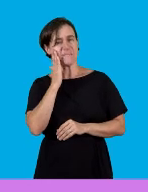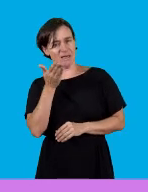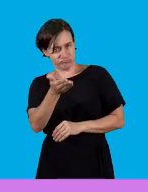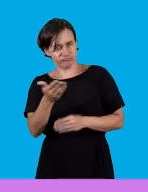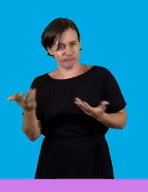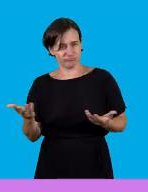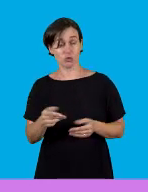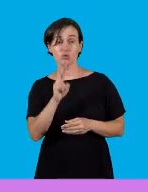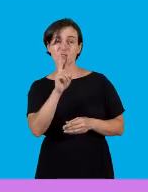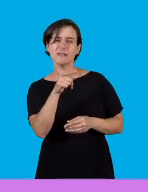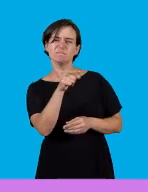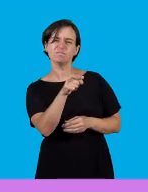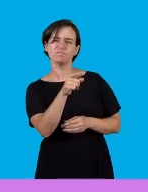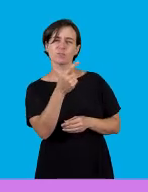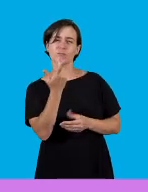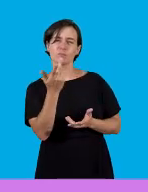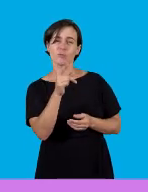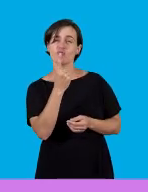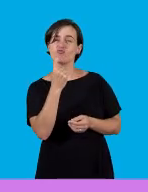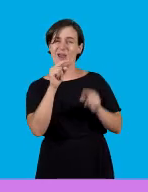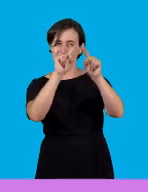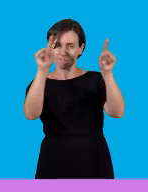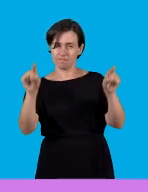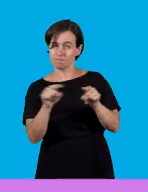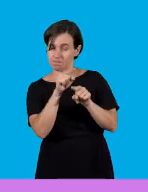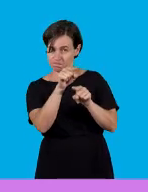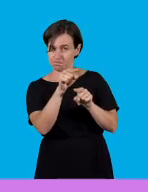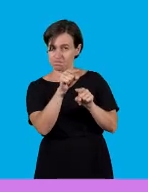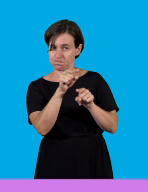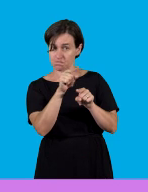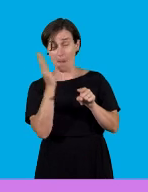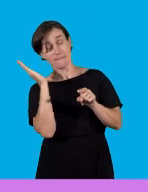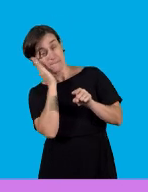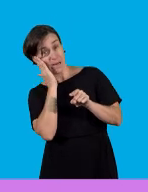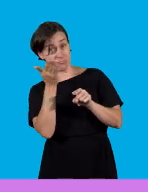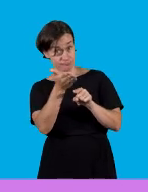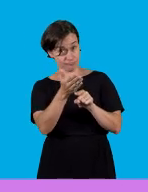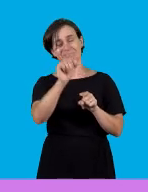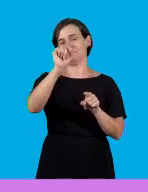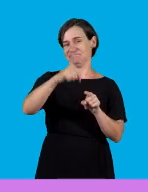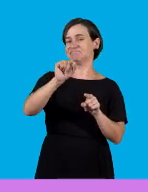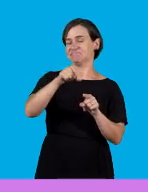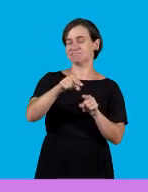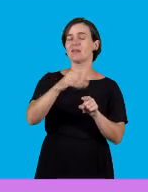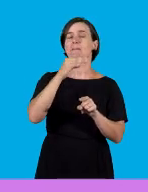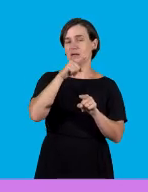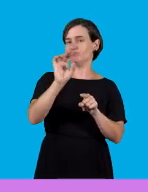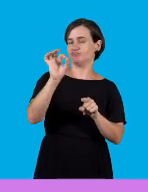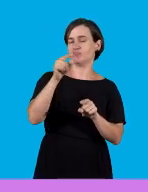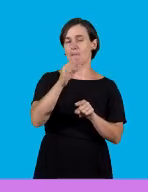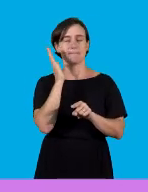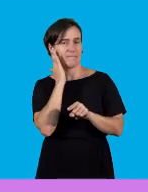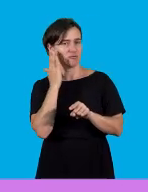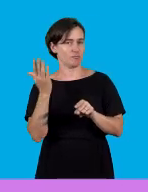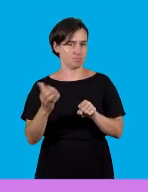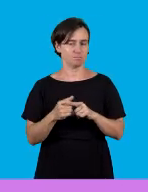this particular room, let's look at this room now. Looking at this room, do we have a bed? Yes, we do have a bed. So this means this indicates that it